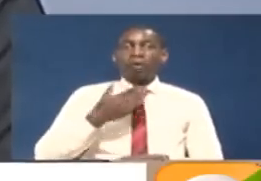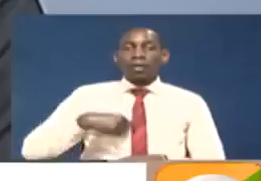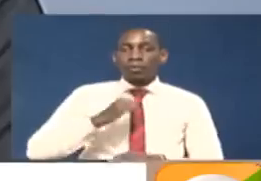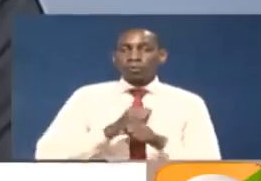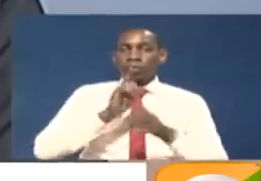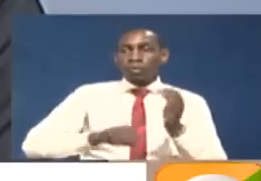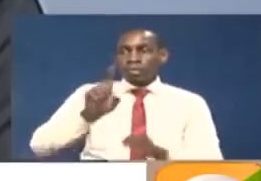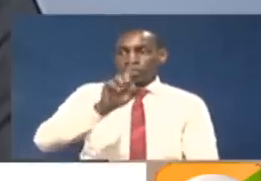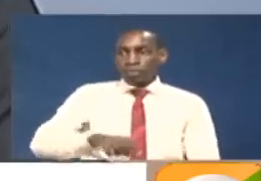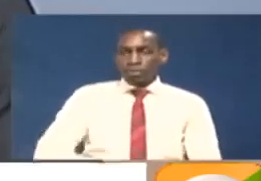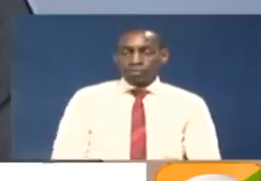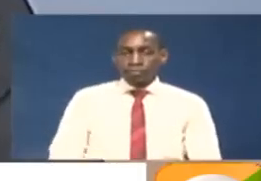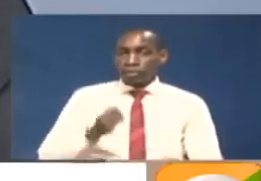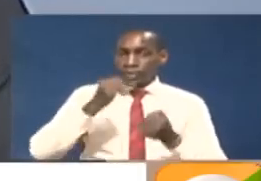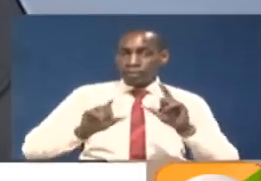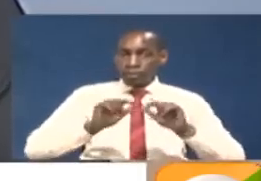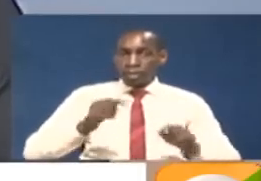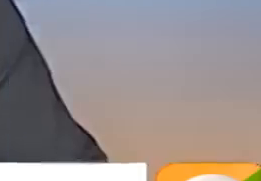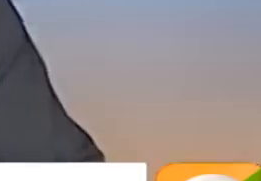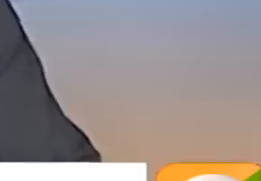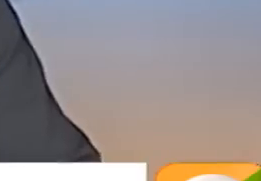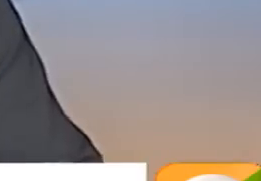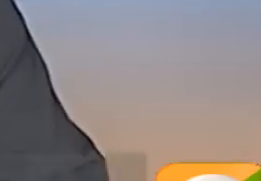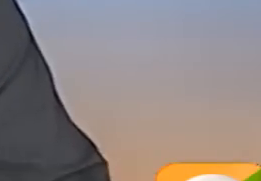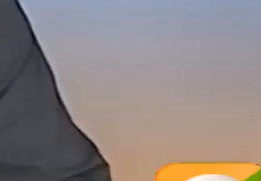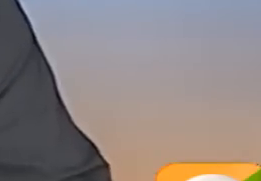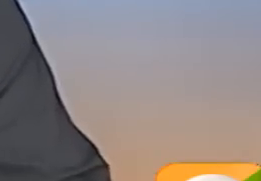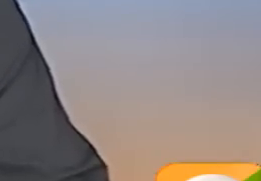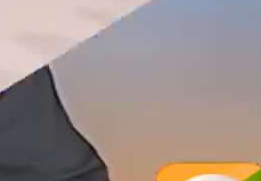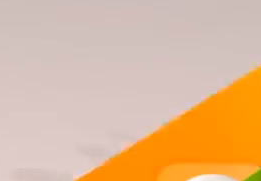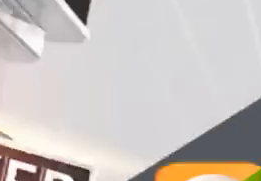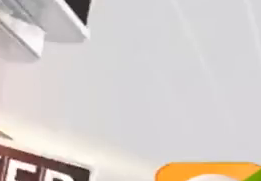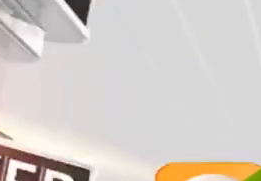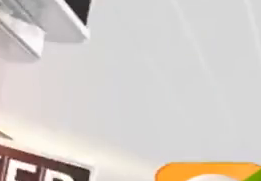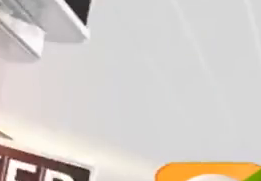tufanye nini? That is my kicker.